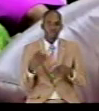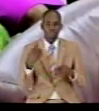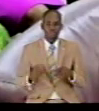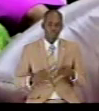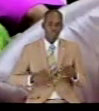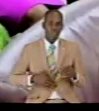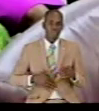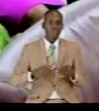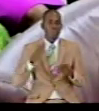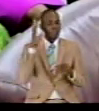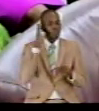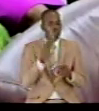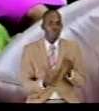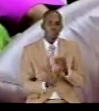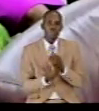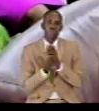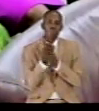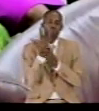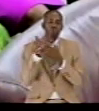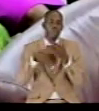flow